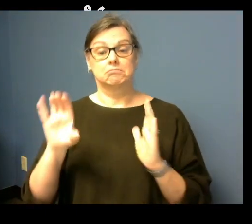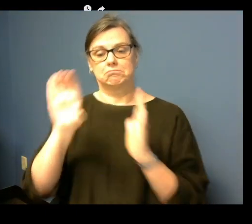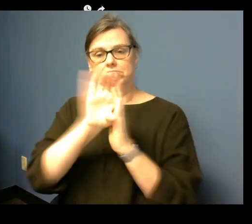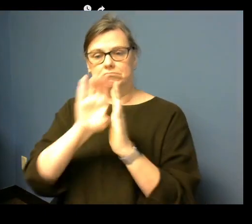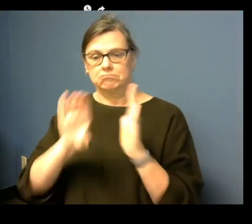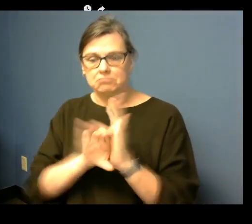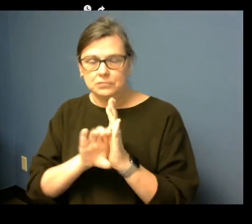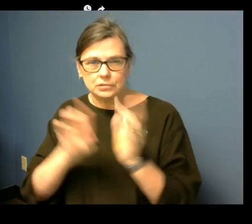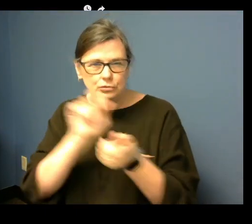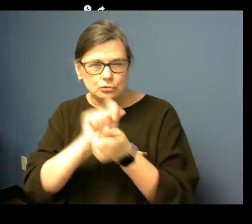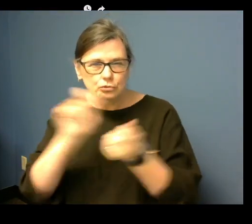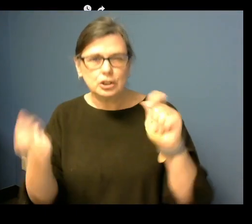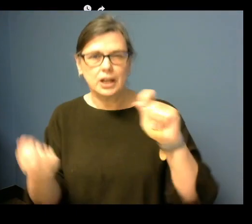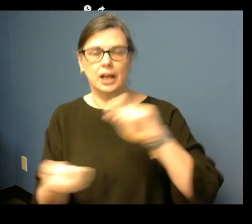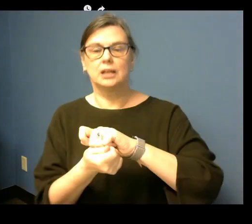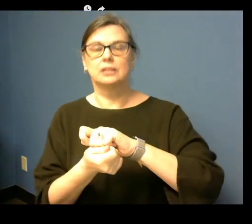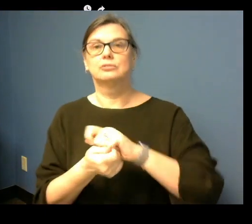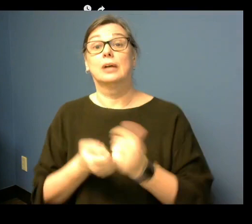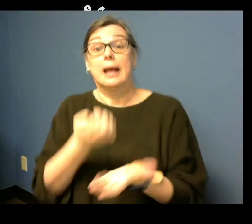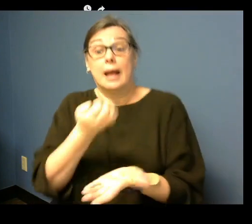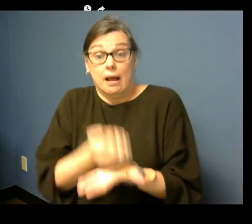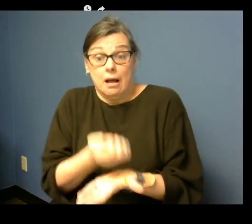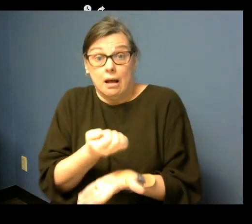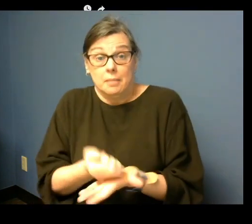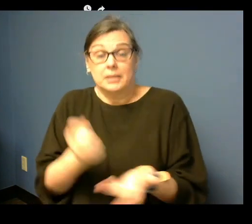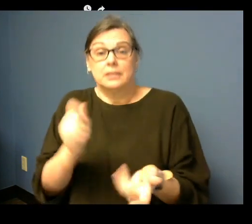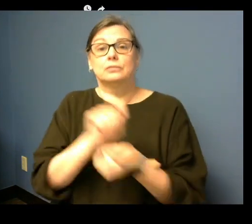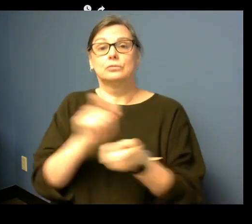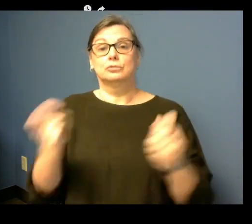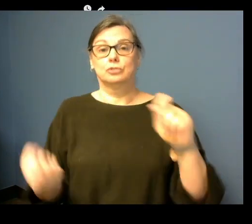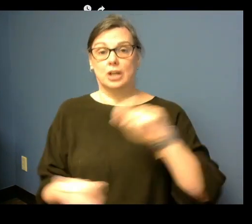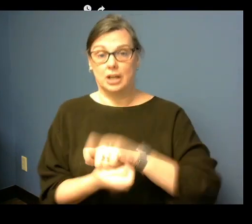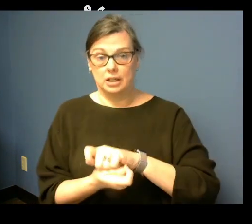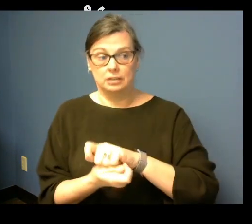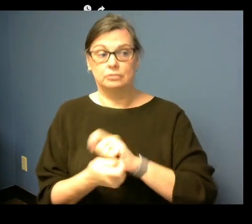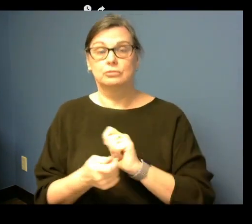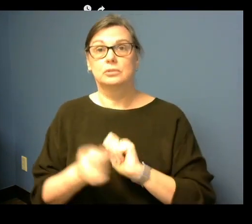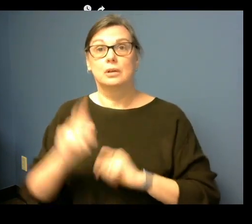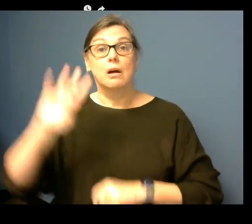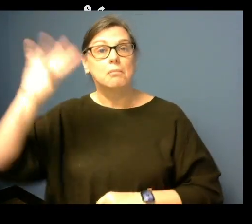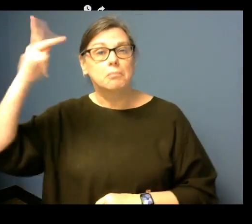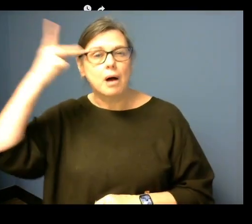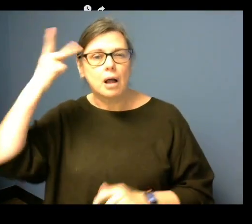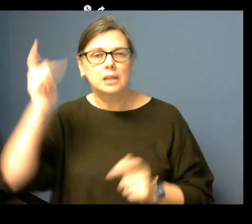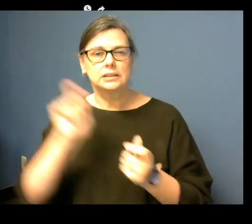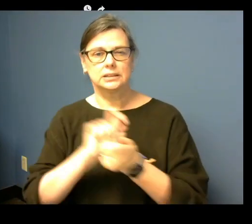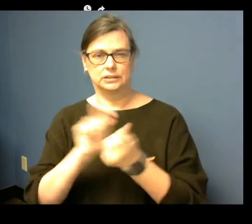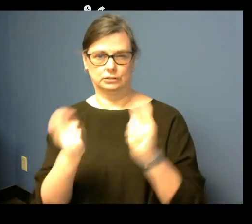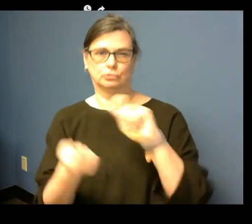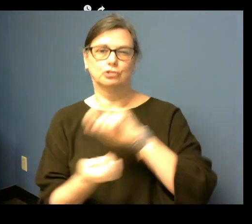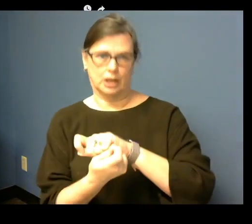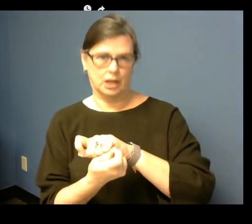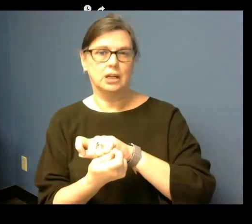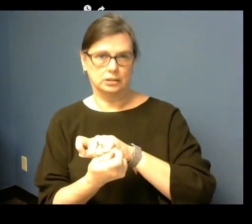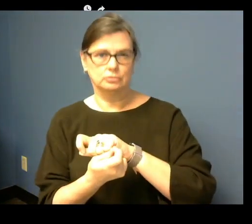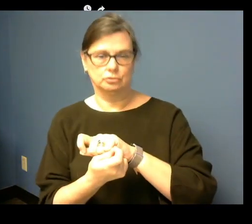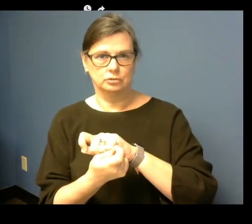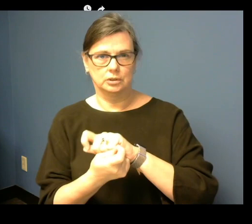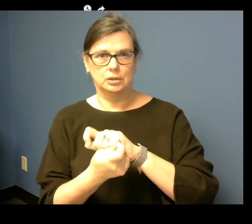They are going to suggest things that will ultimately change the Constitution, will change the way we look at the